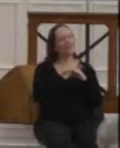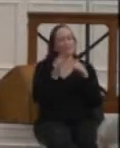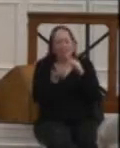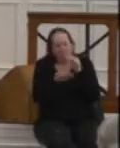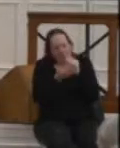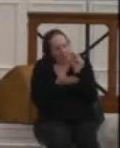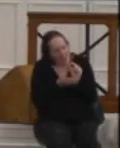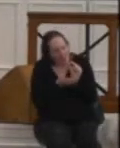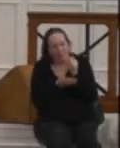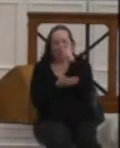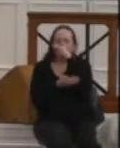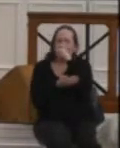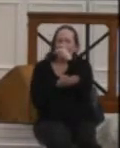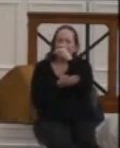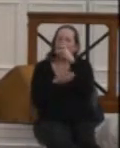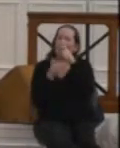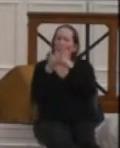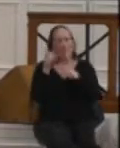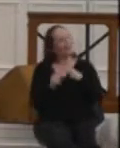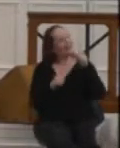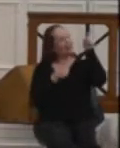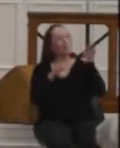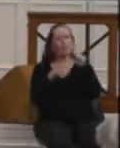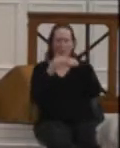your life, in my life?